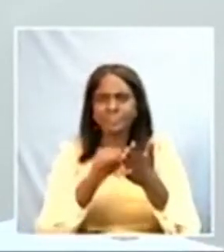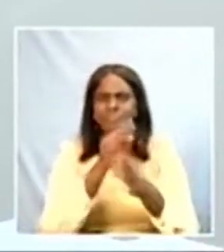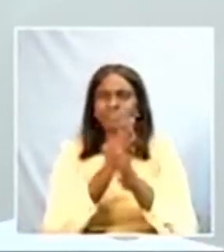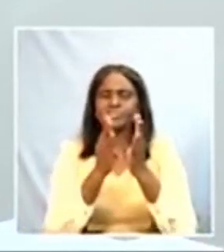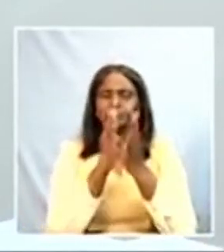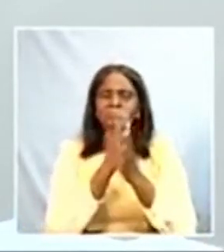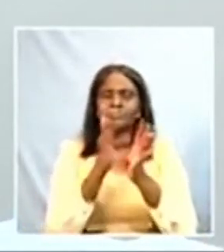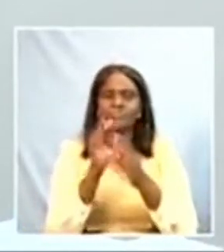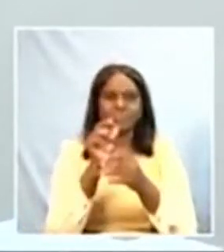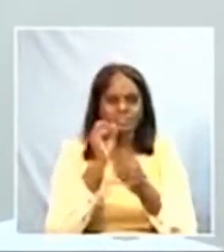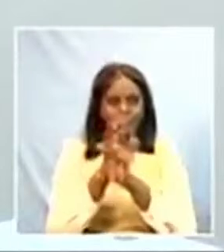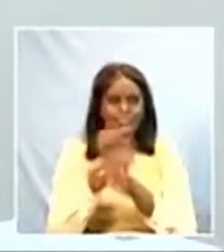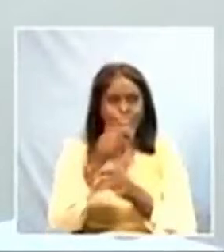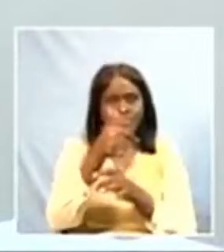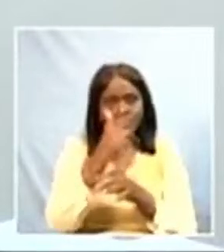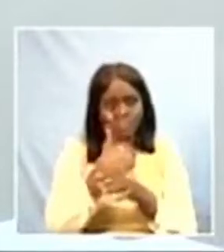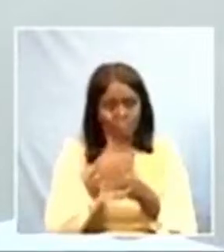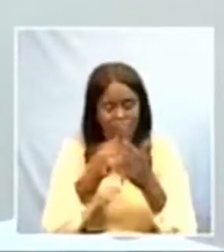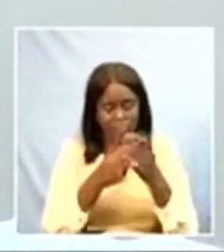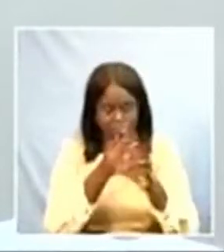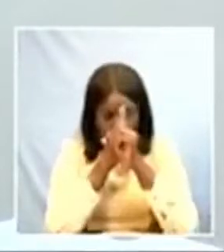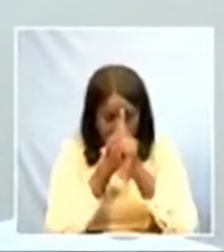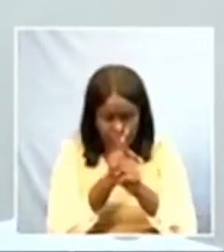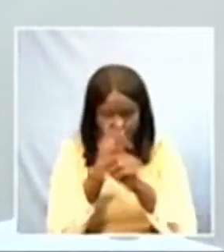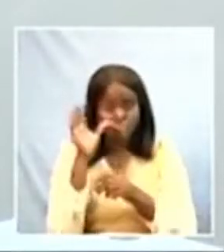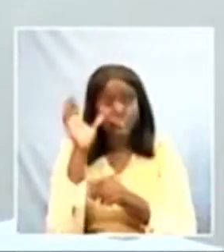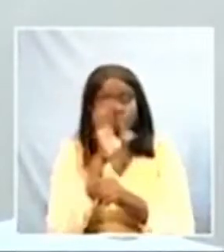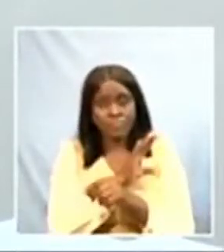contractor, already you had decided